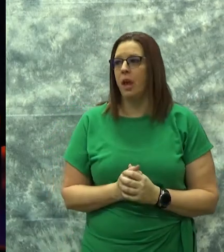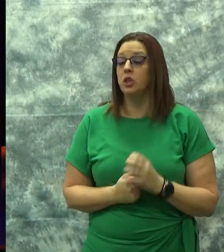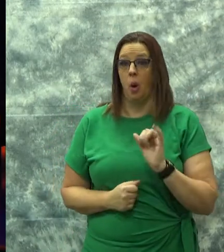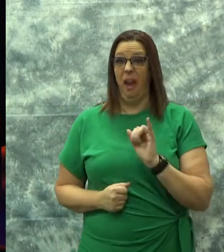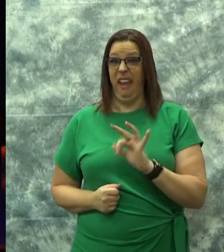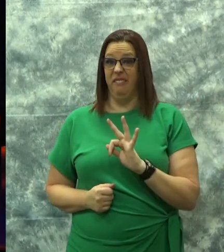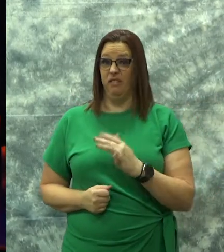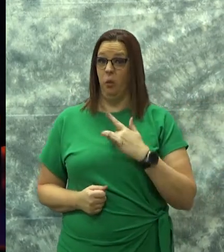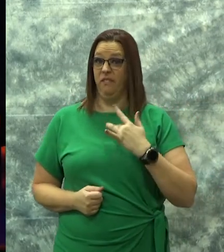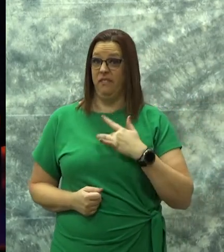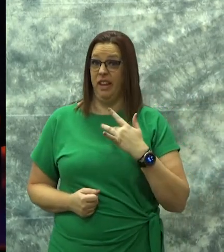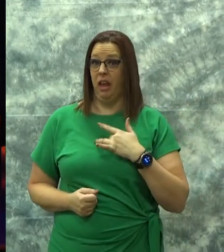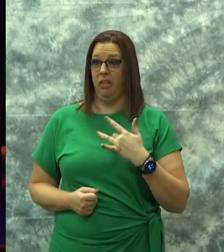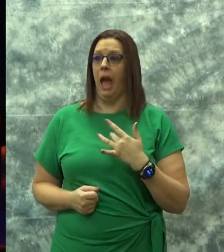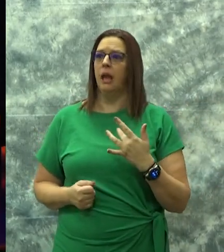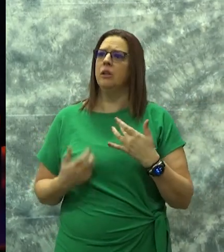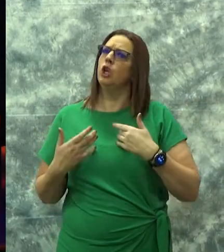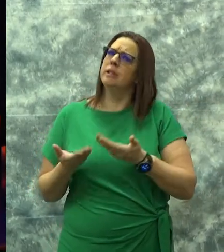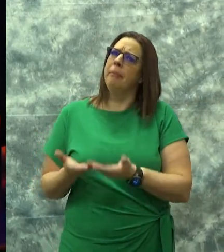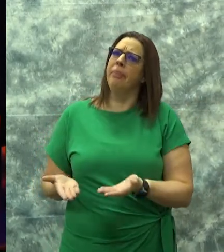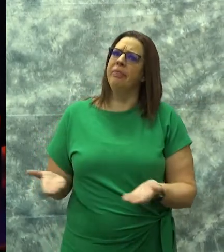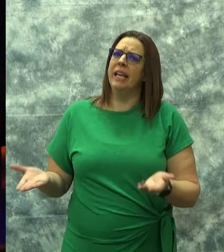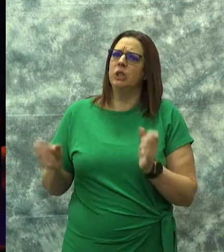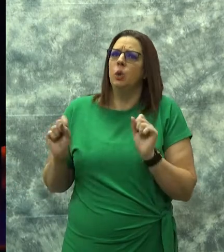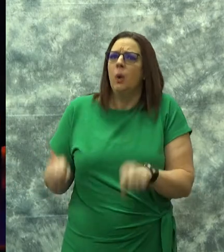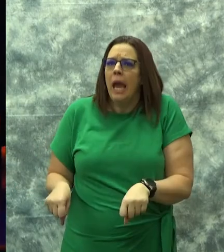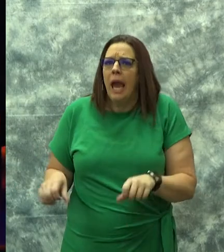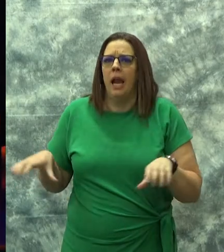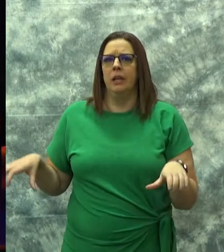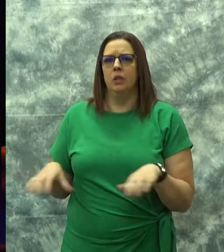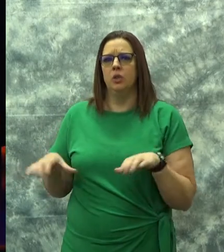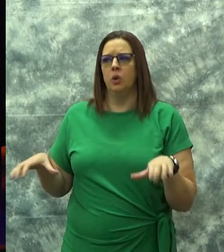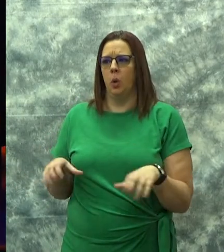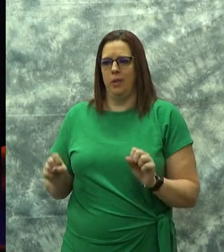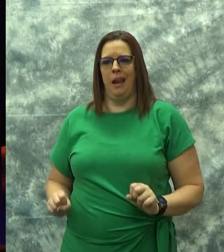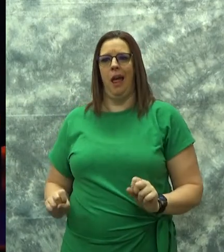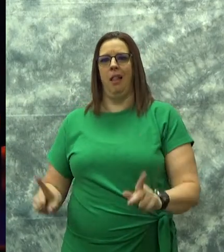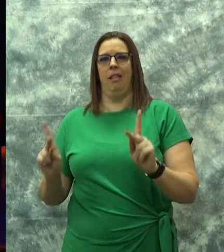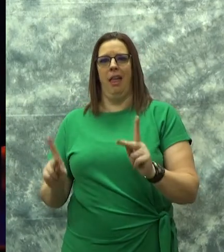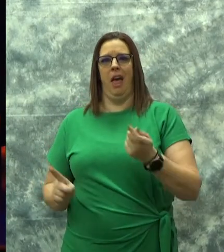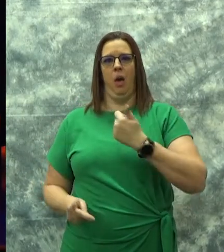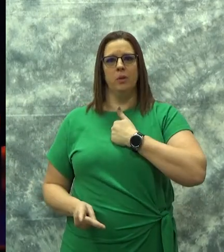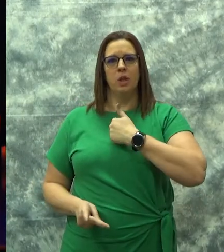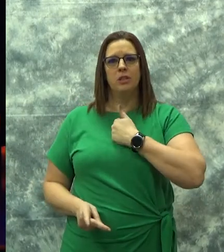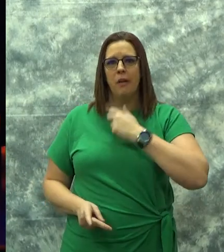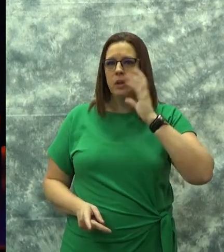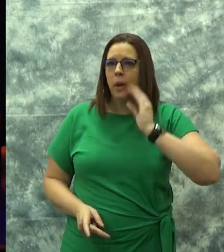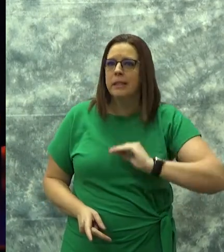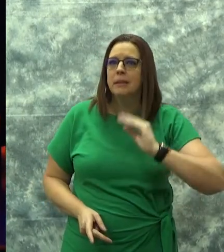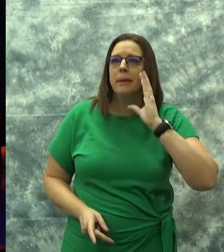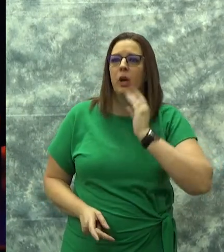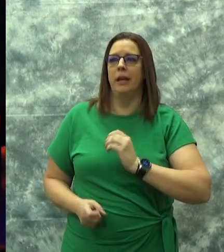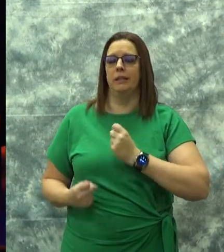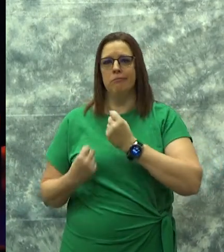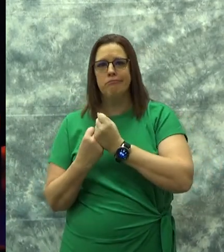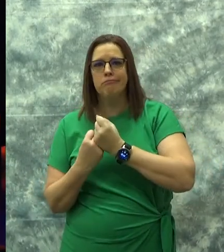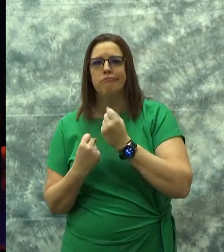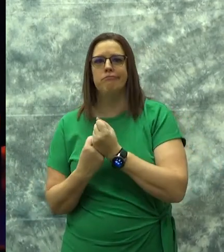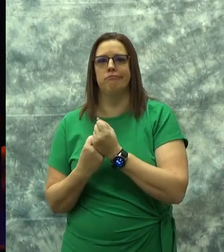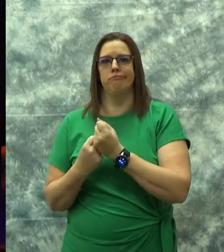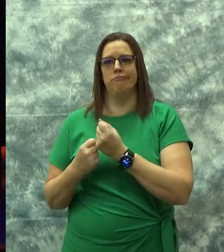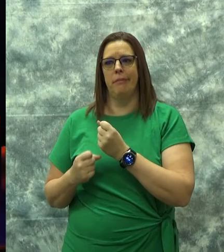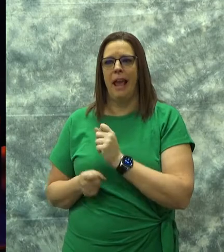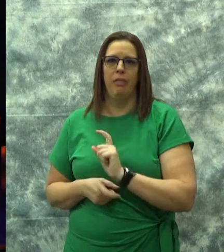so if we ever feel that, there are some things that we can do that we can allow ourselves to experience that